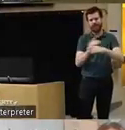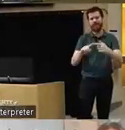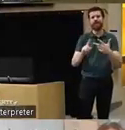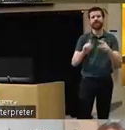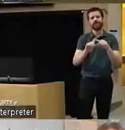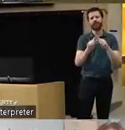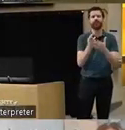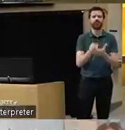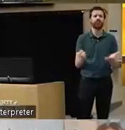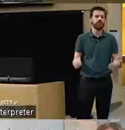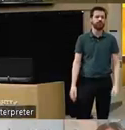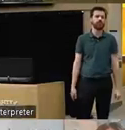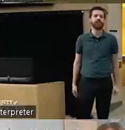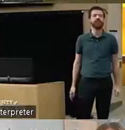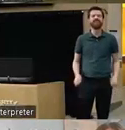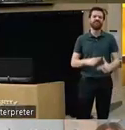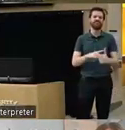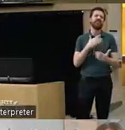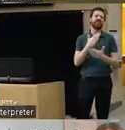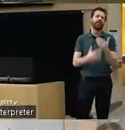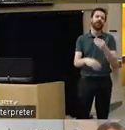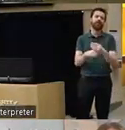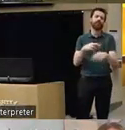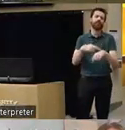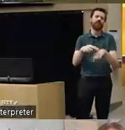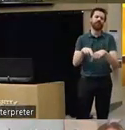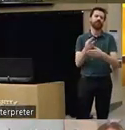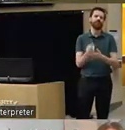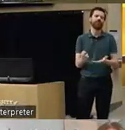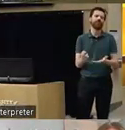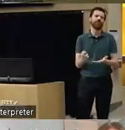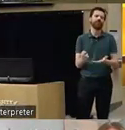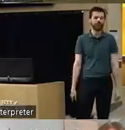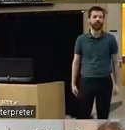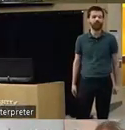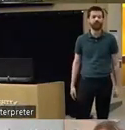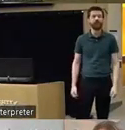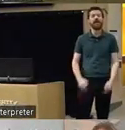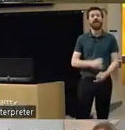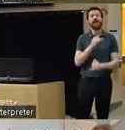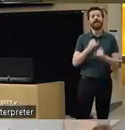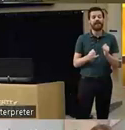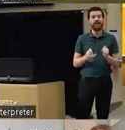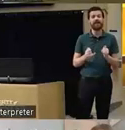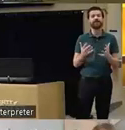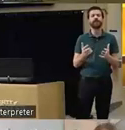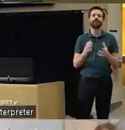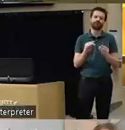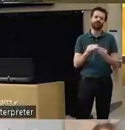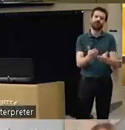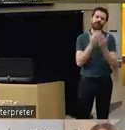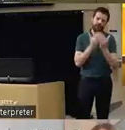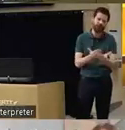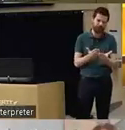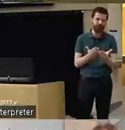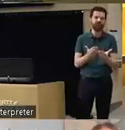resources. And then I have some additional references and resources here. And lastly, I just want to say thank you.